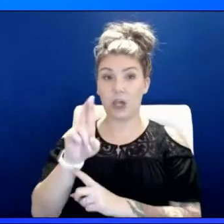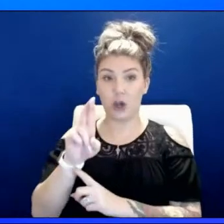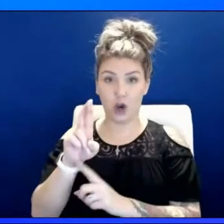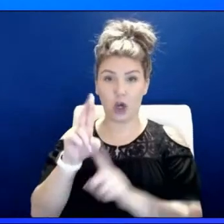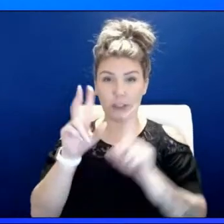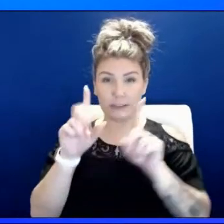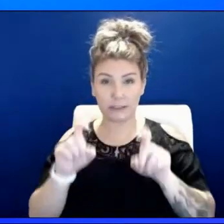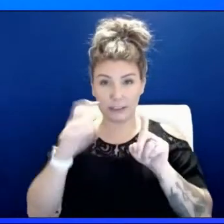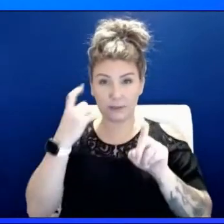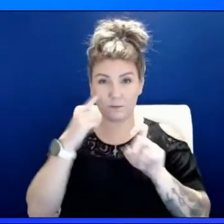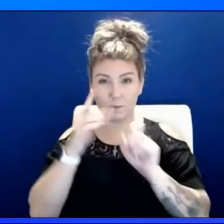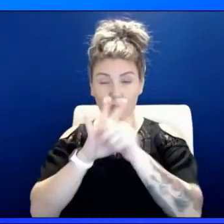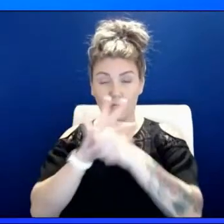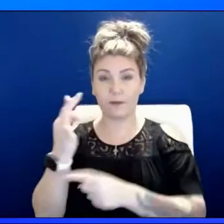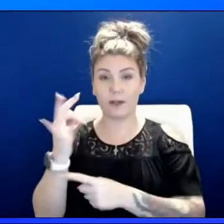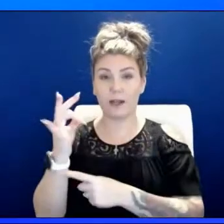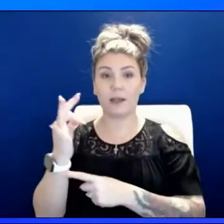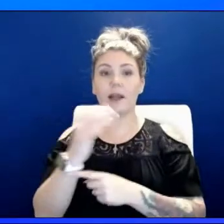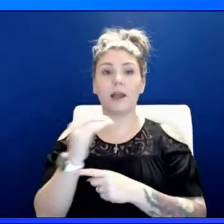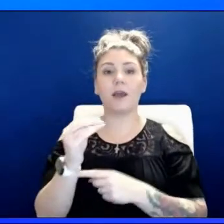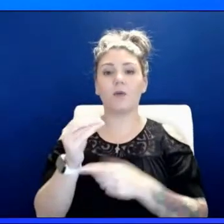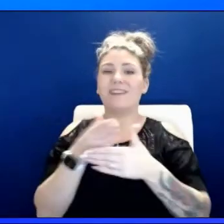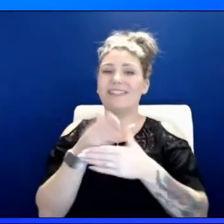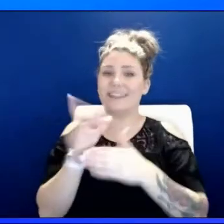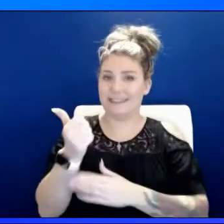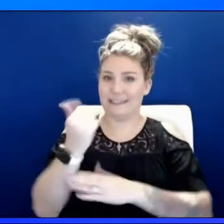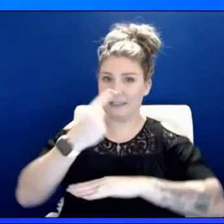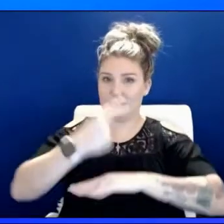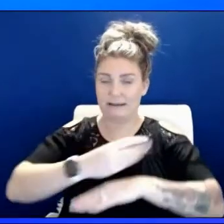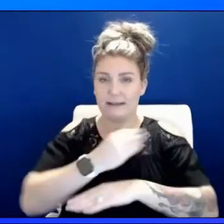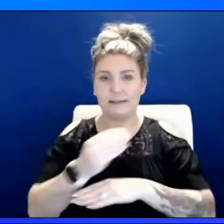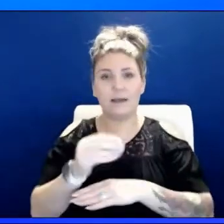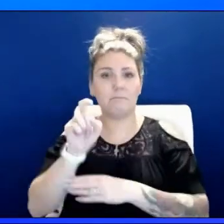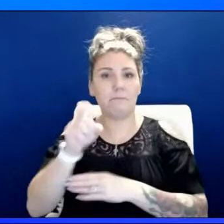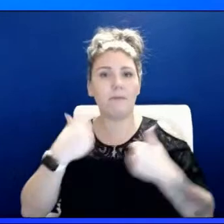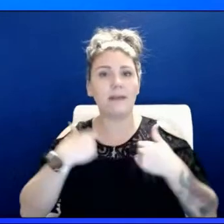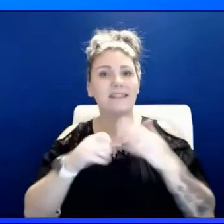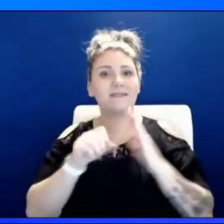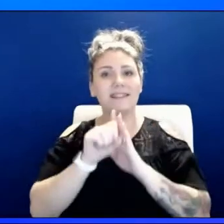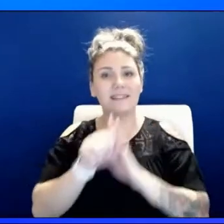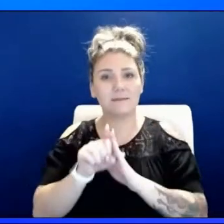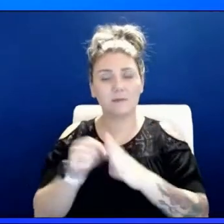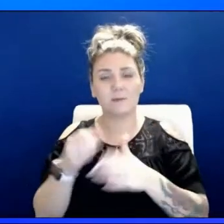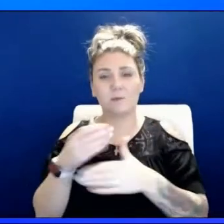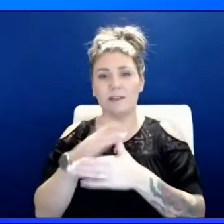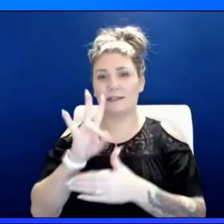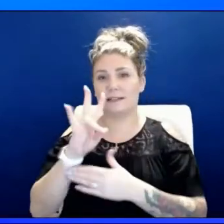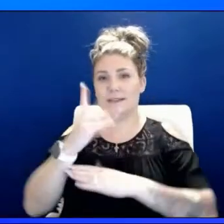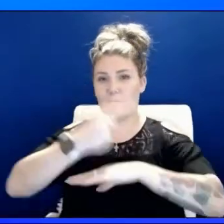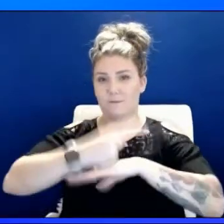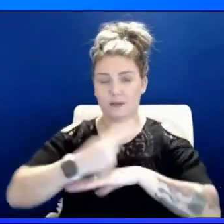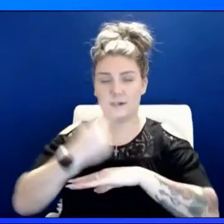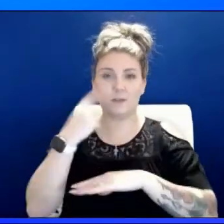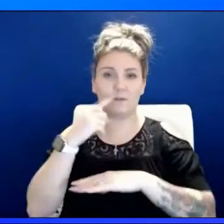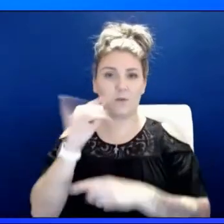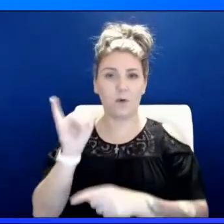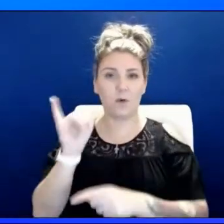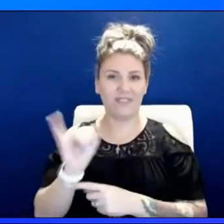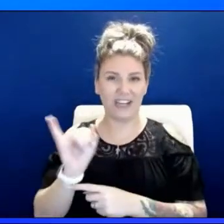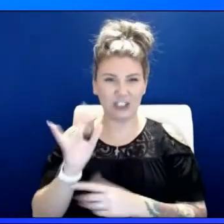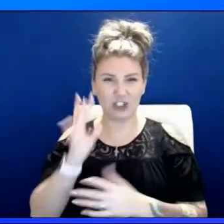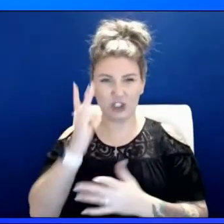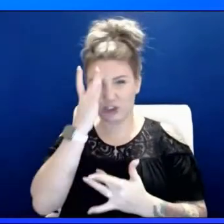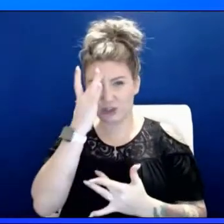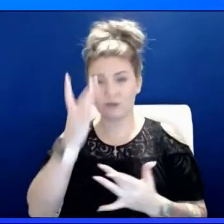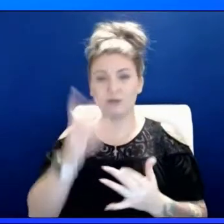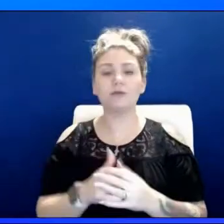you have to have within 10 days, and you have to have symptoms within 7 days of infection. Very important across all